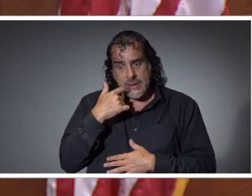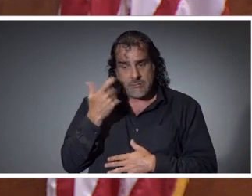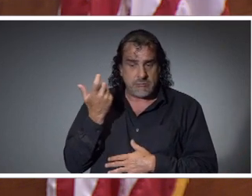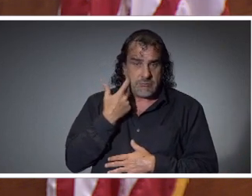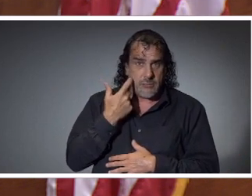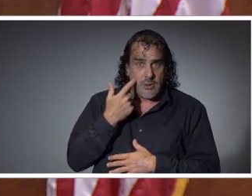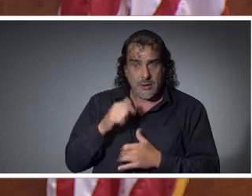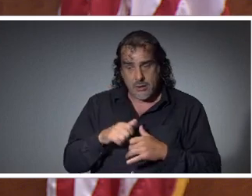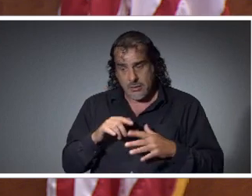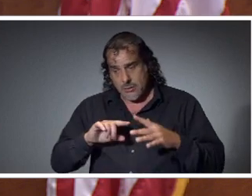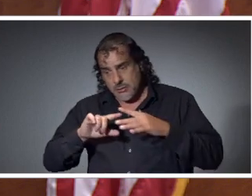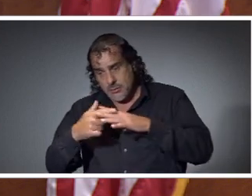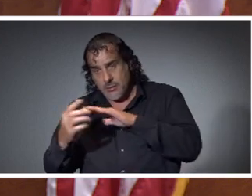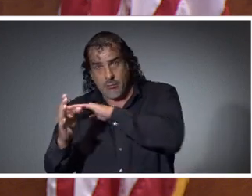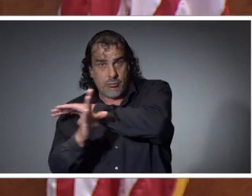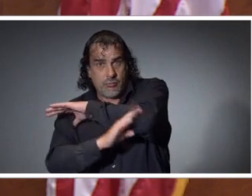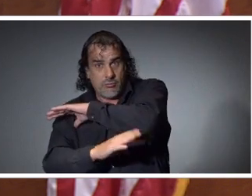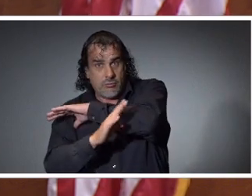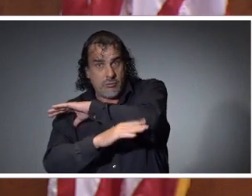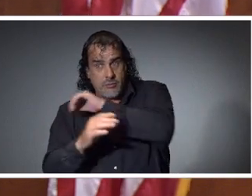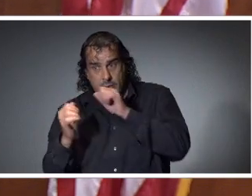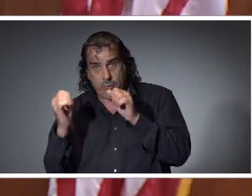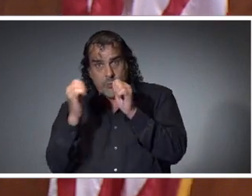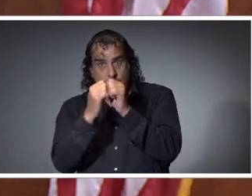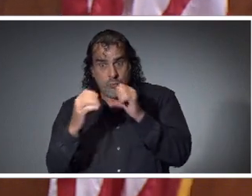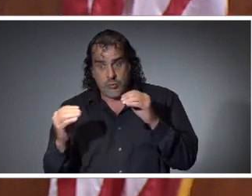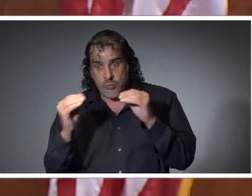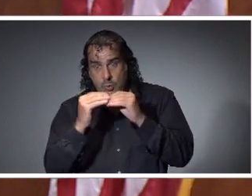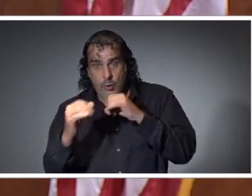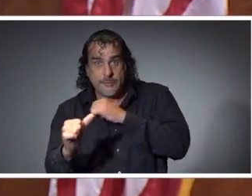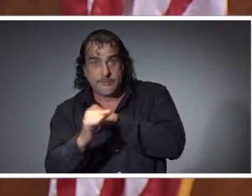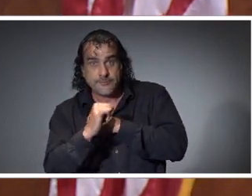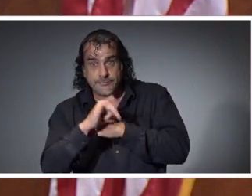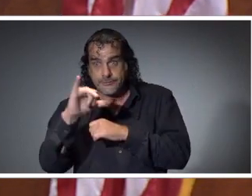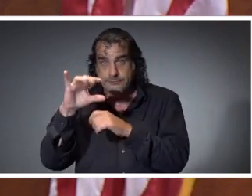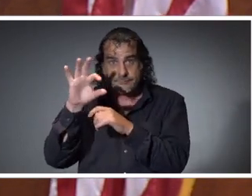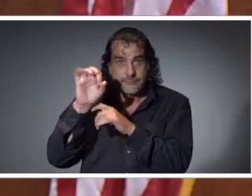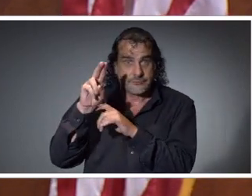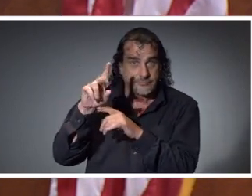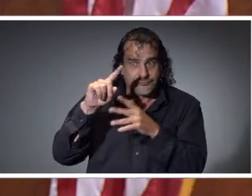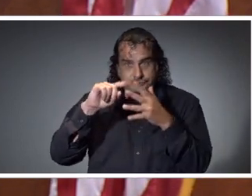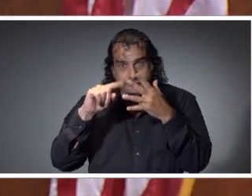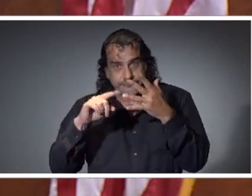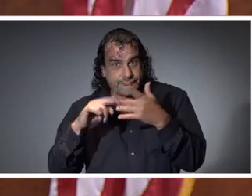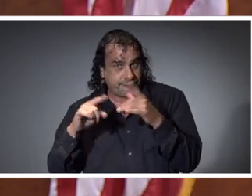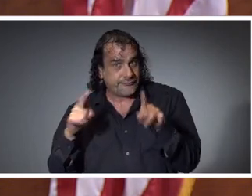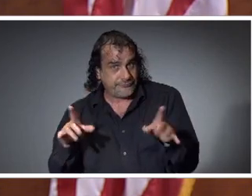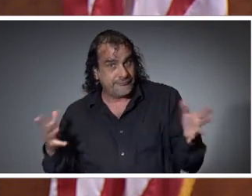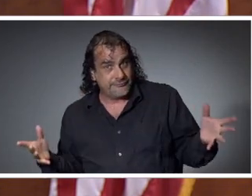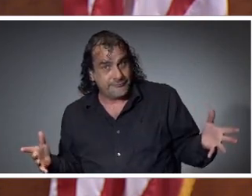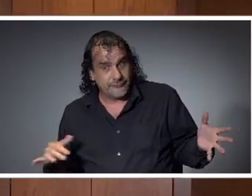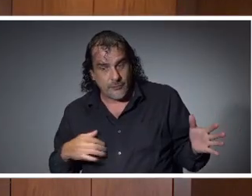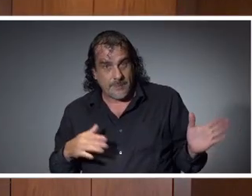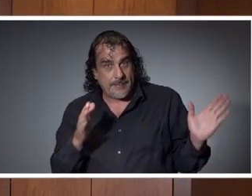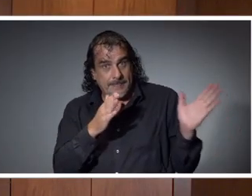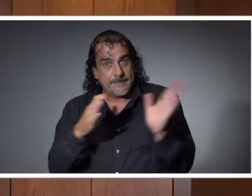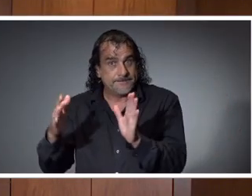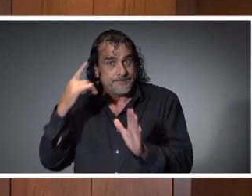into the fall, there are other risks out there other than COVID-19 that we're going to have to deal with. And so we need to be prepared for